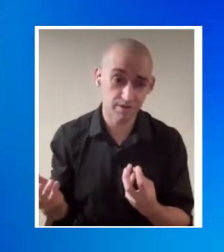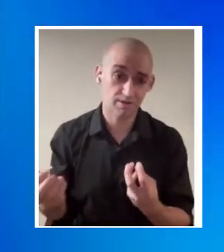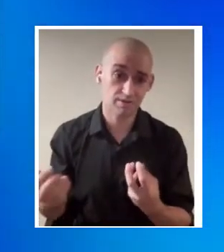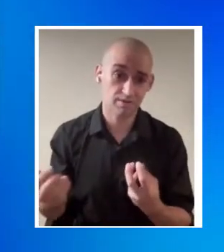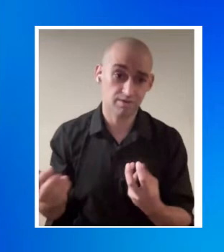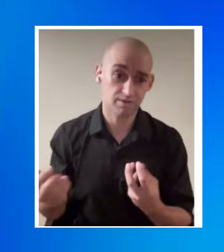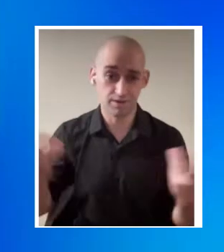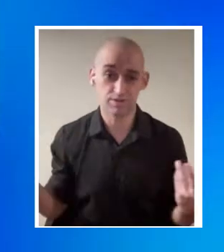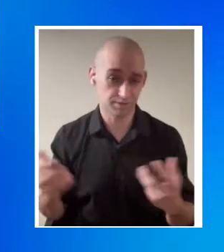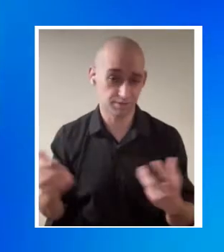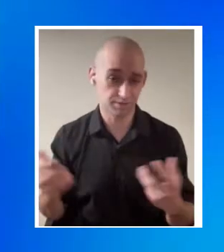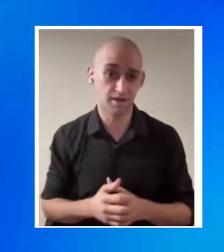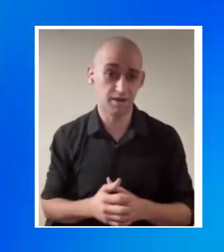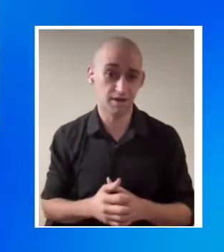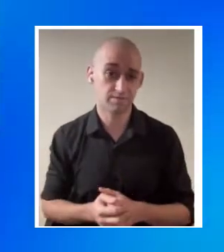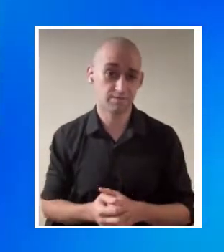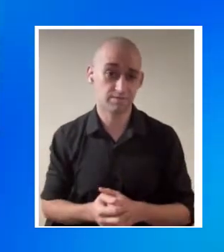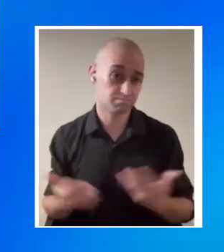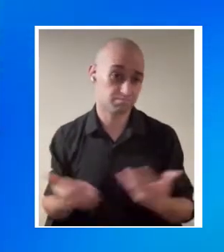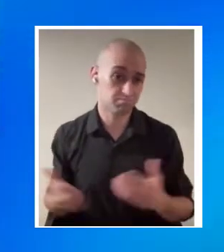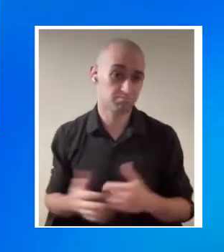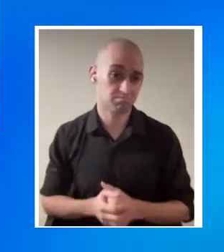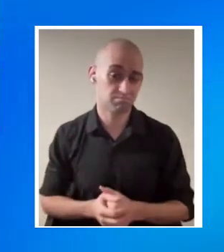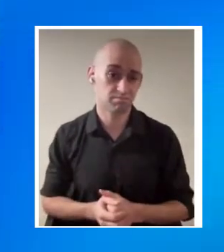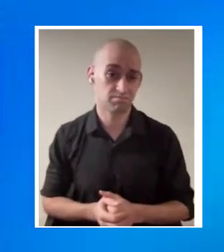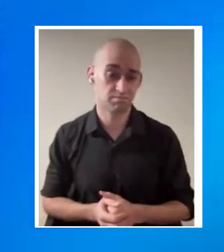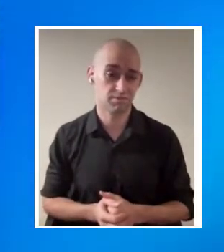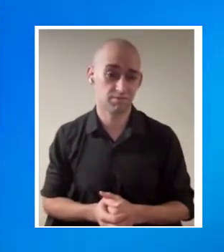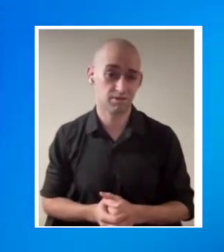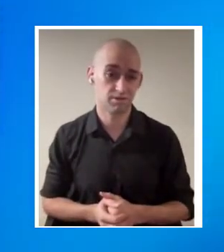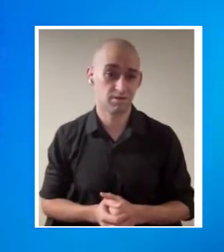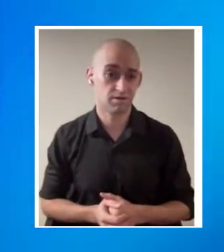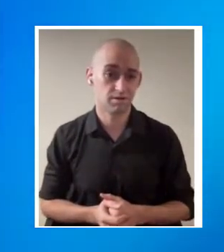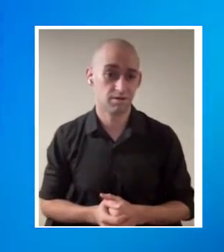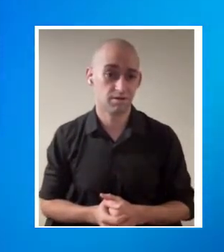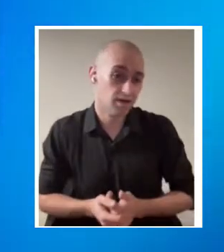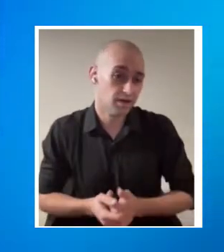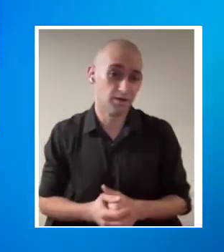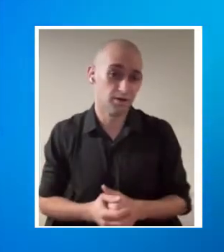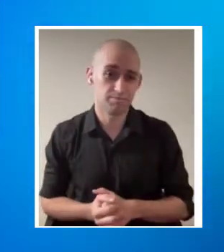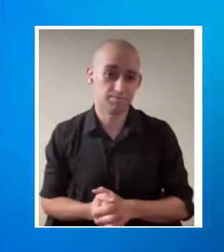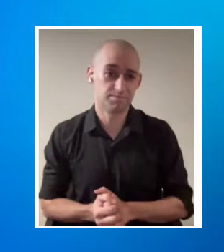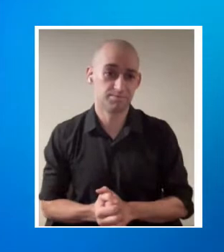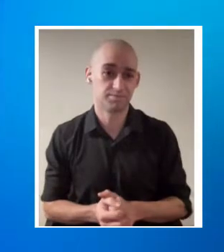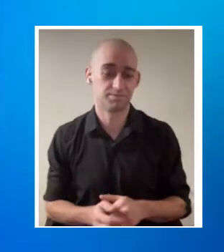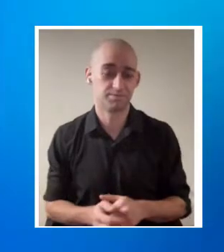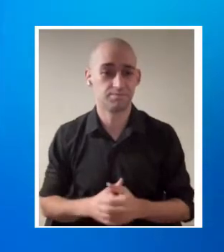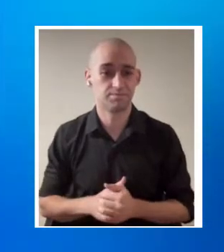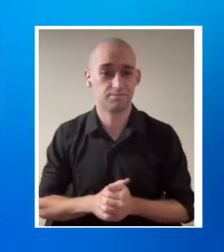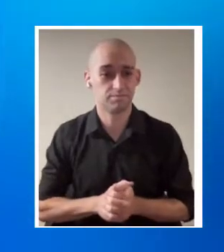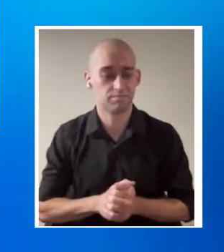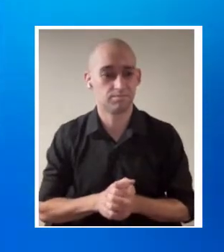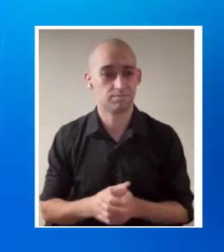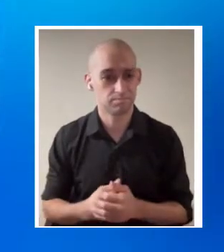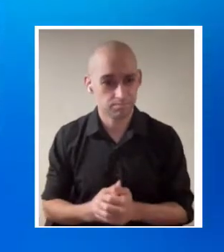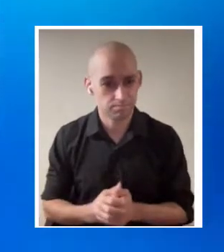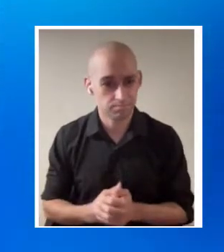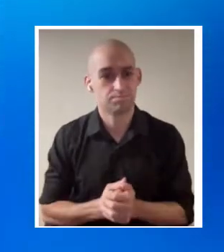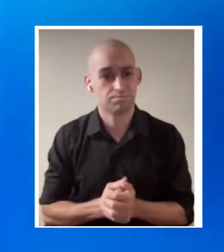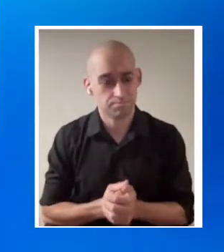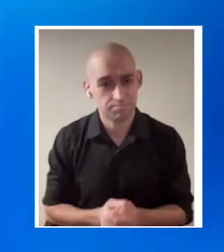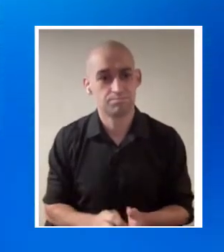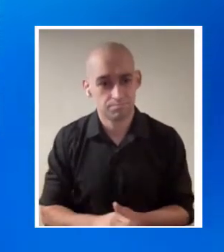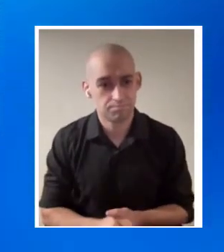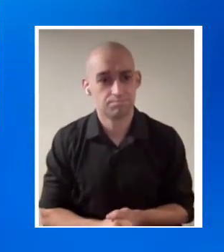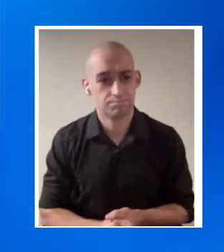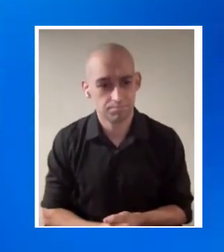500, or something like that. Yeah. But I don't even know if you need to say that. It just is, that anybody in the